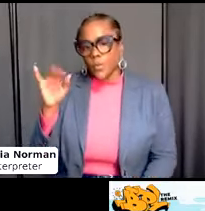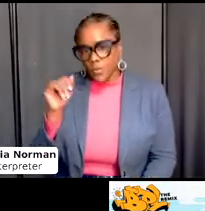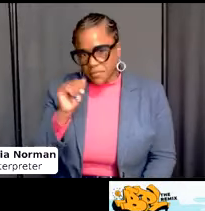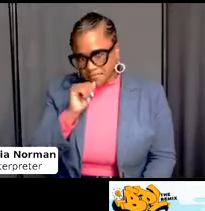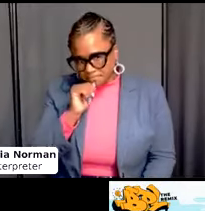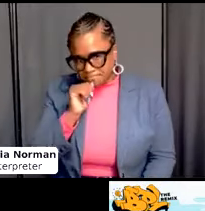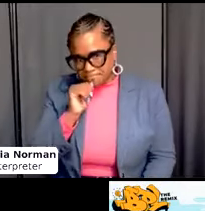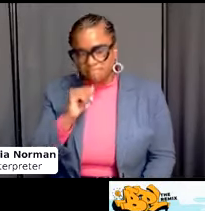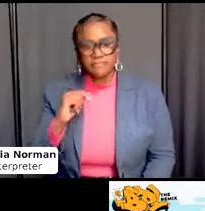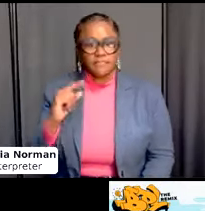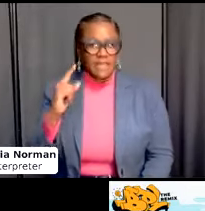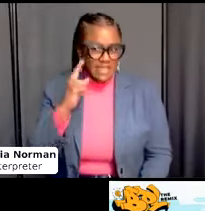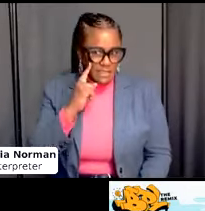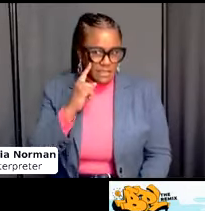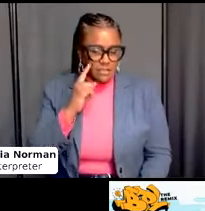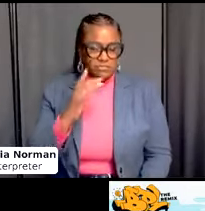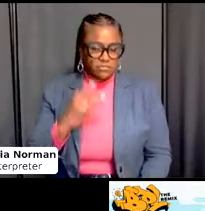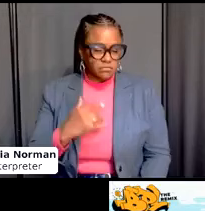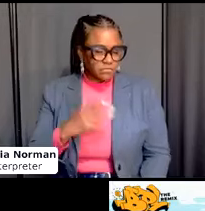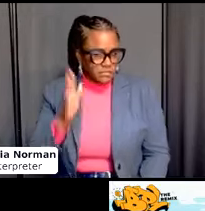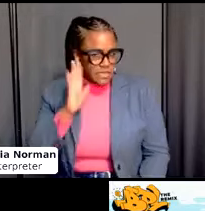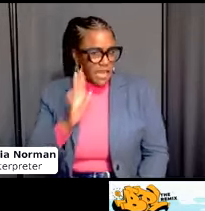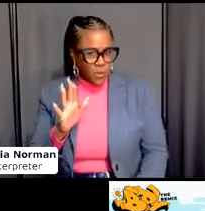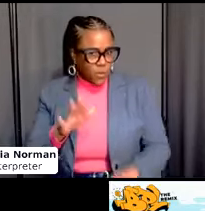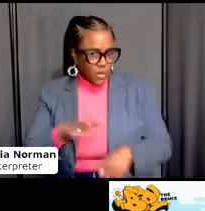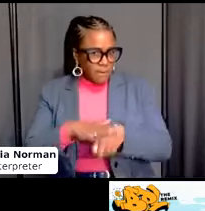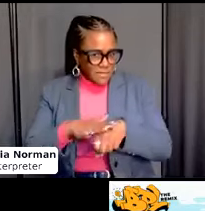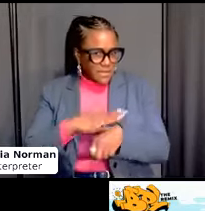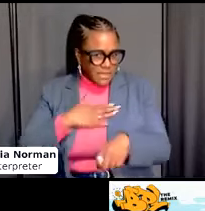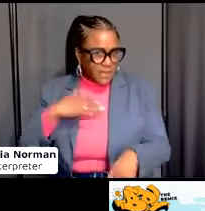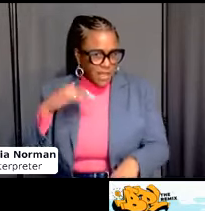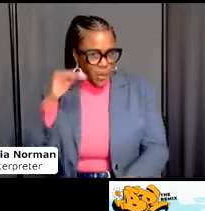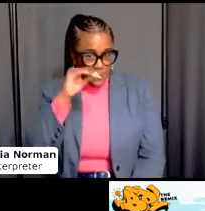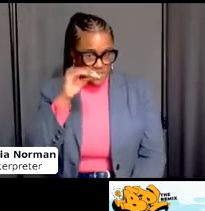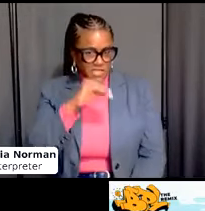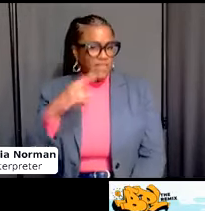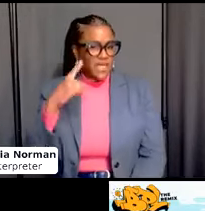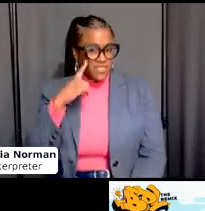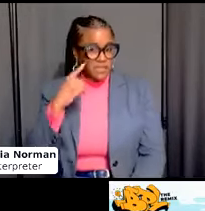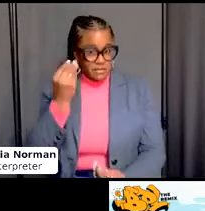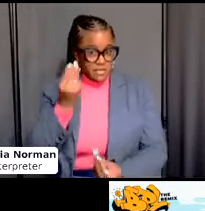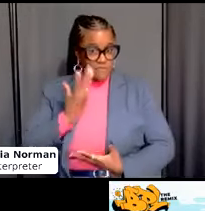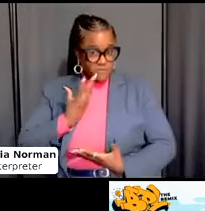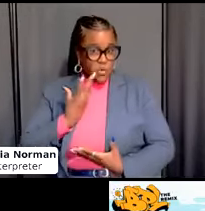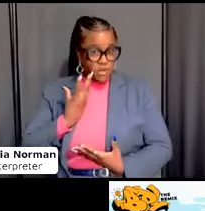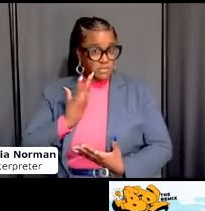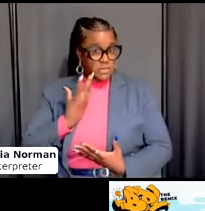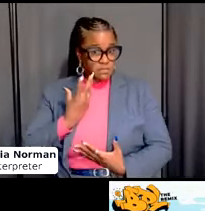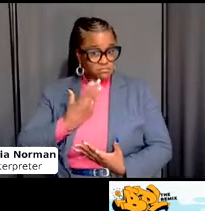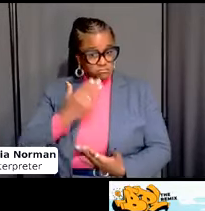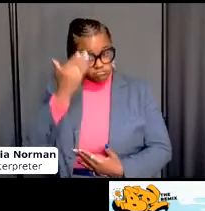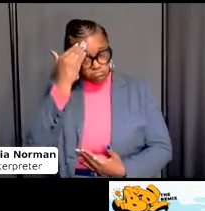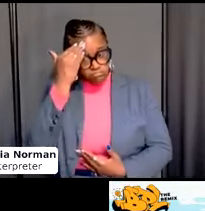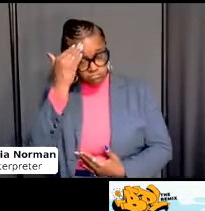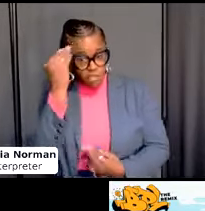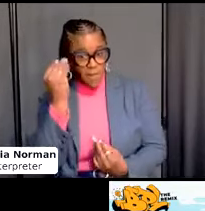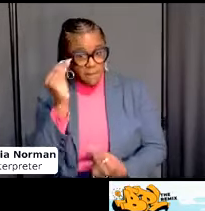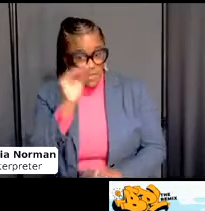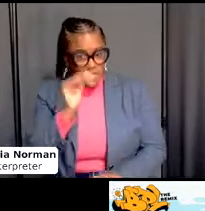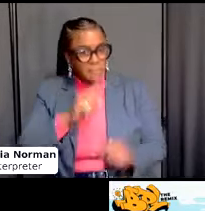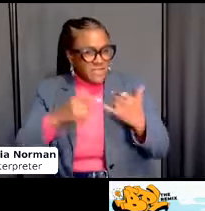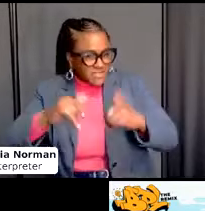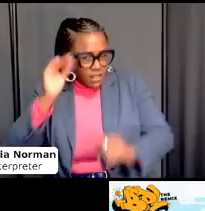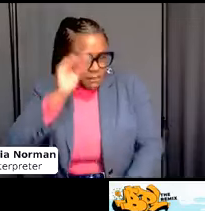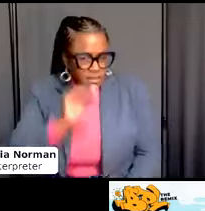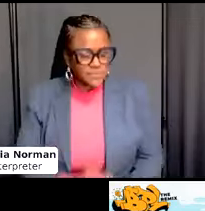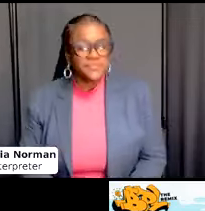so I think that and then I'm going to give you basically my opinion. I think it's an informed opinion, but it's not an opinion nonetheless. One